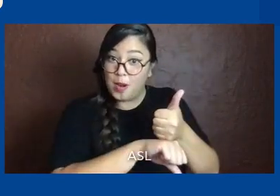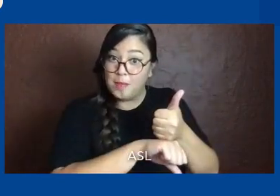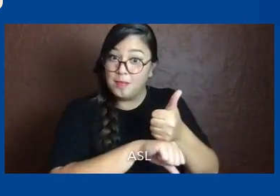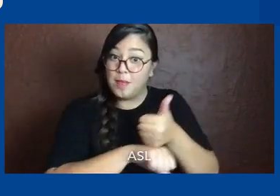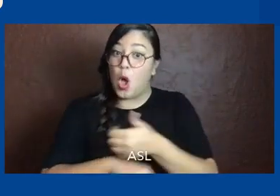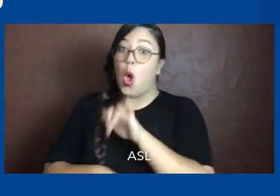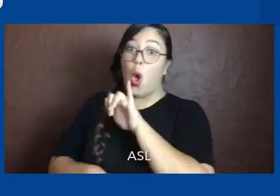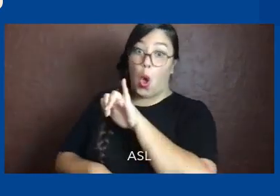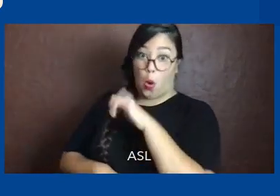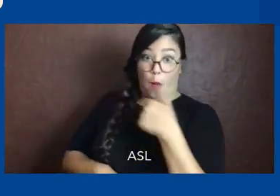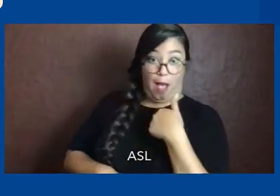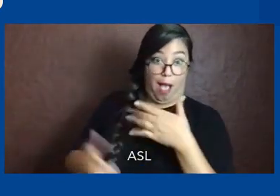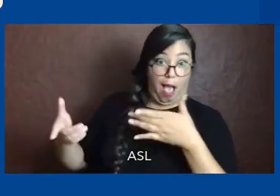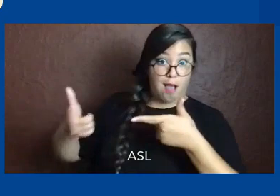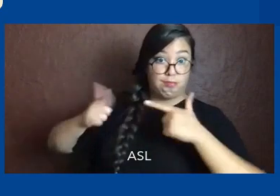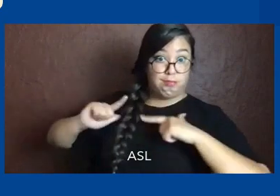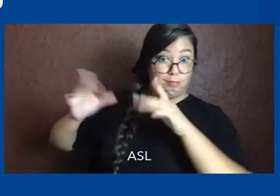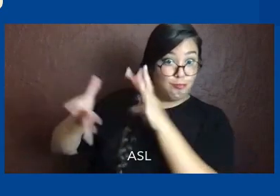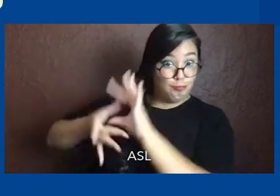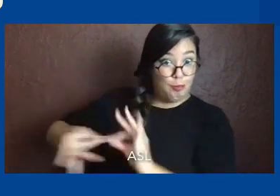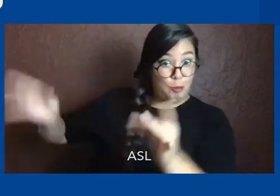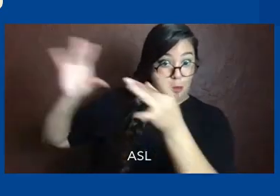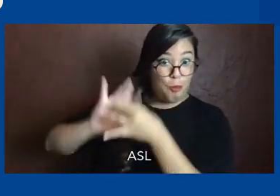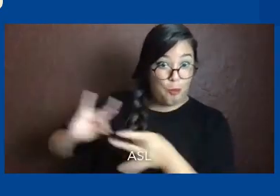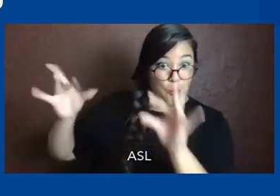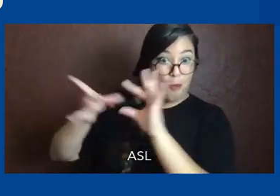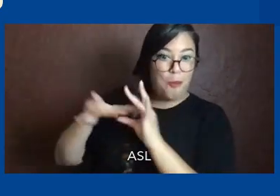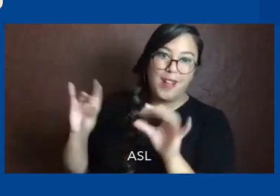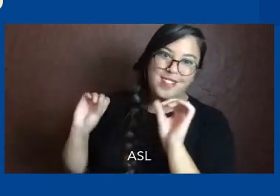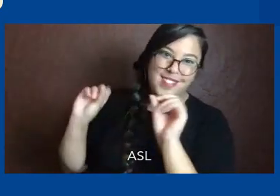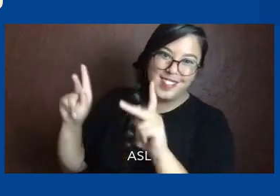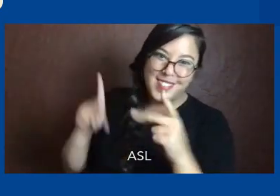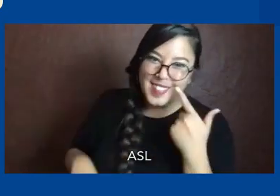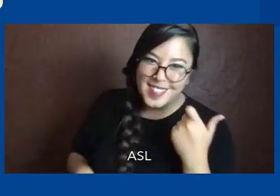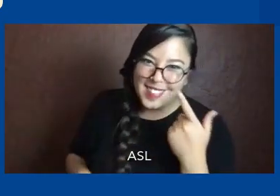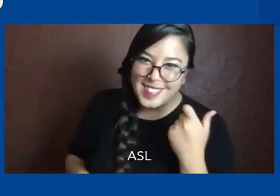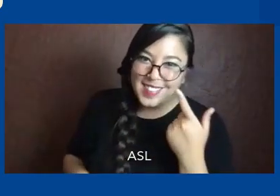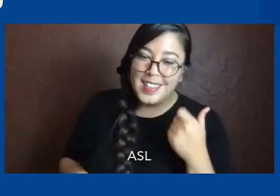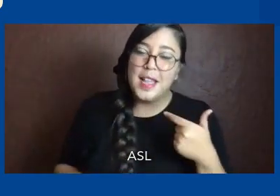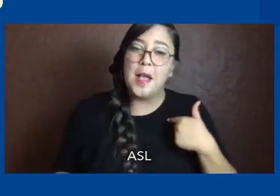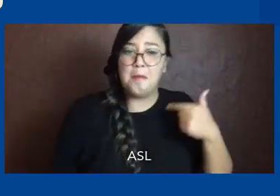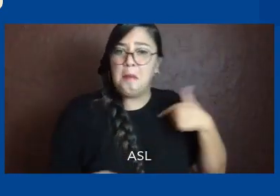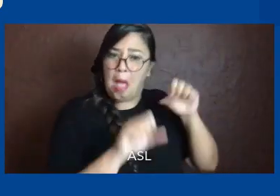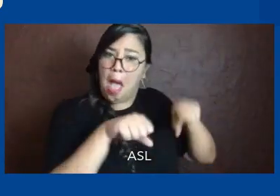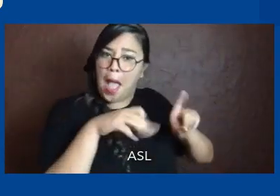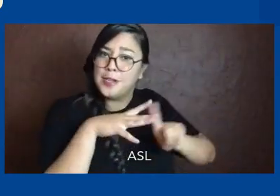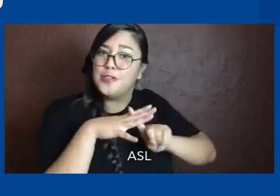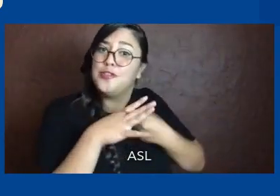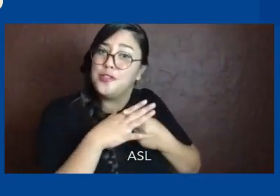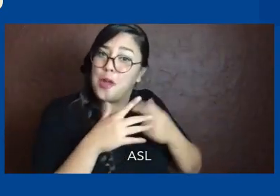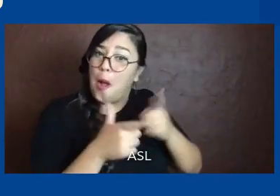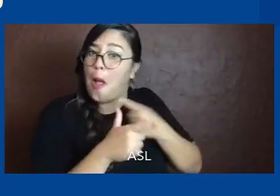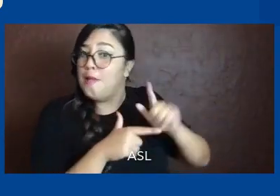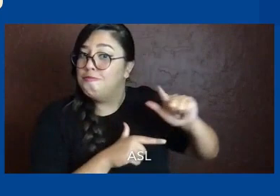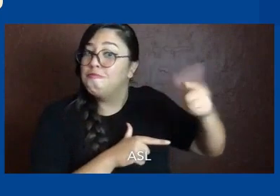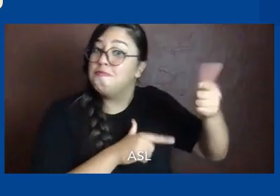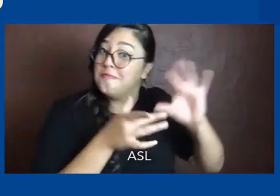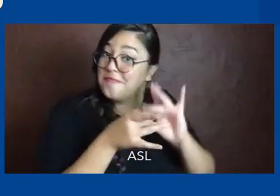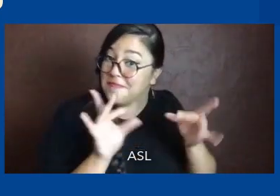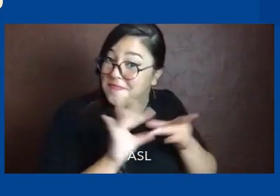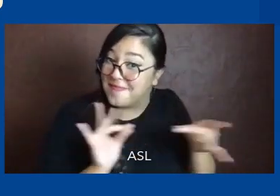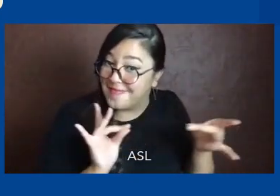storyteller for that? Okay. I feel like I only know half of this story. I can start and then you can take over. How's that? Okay,